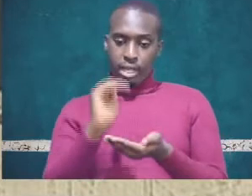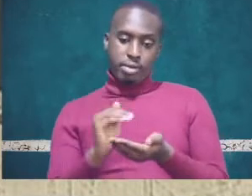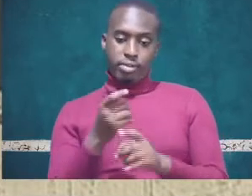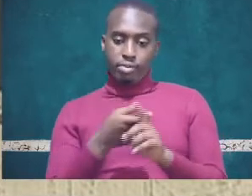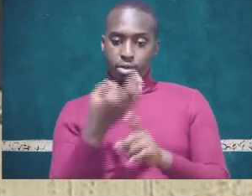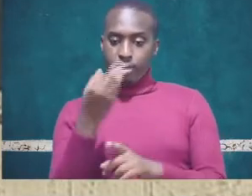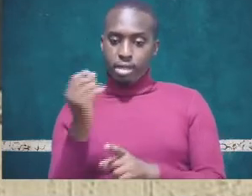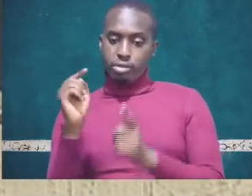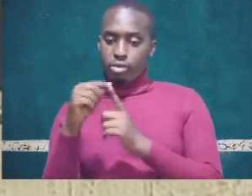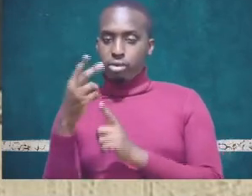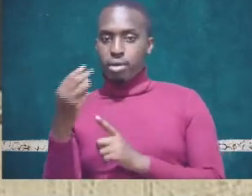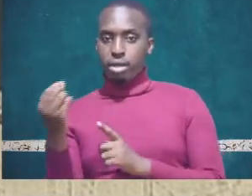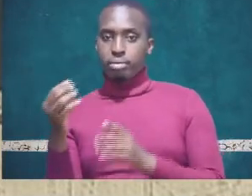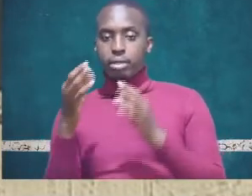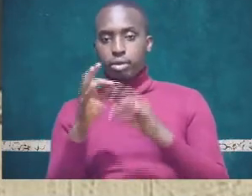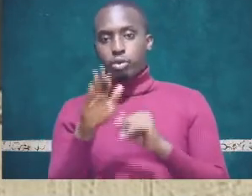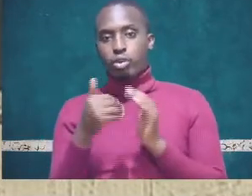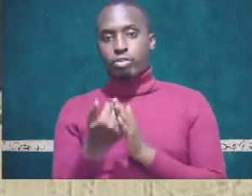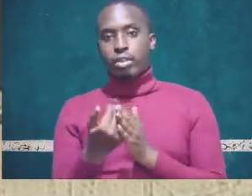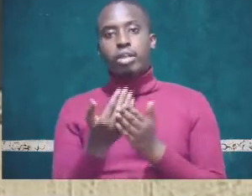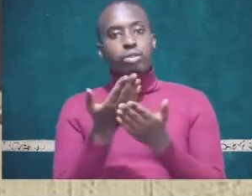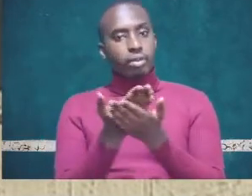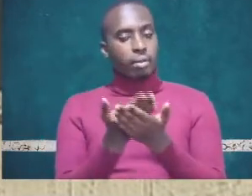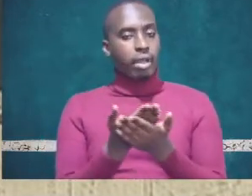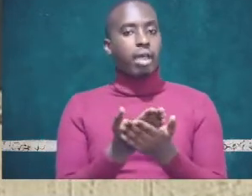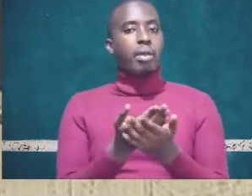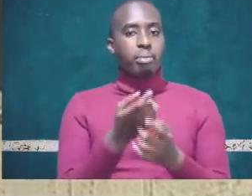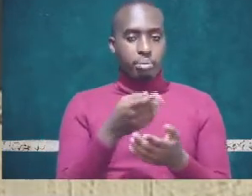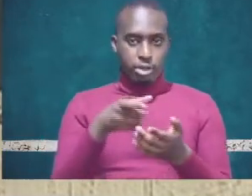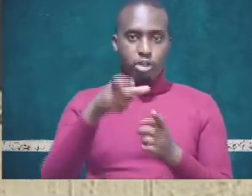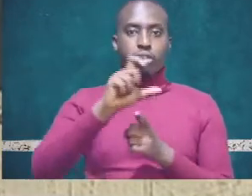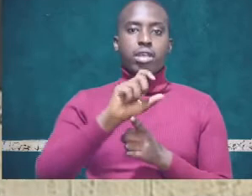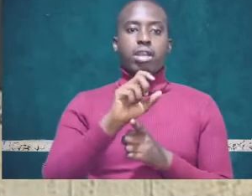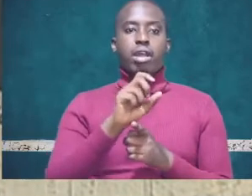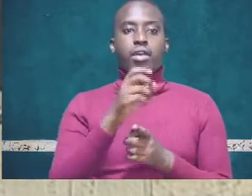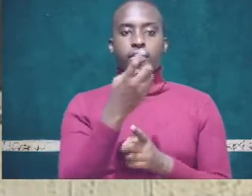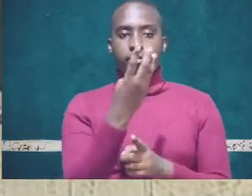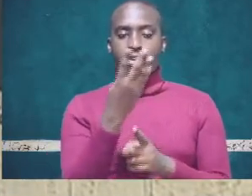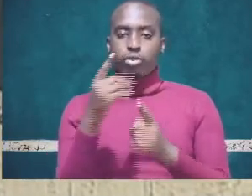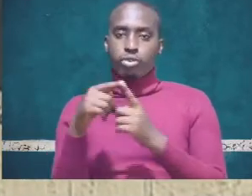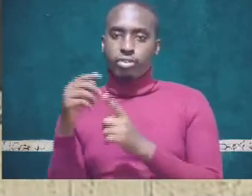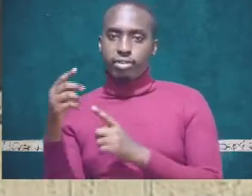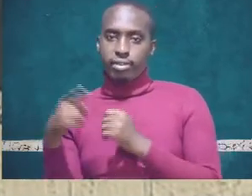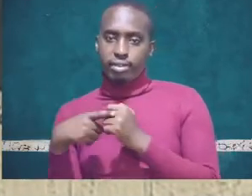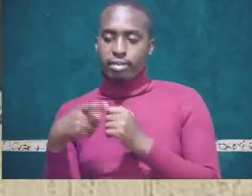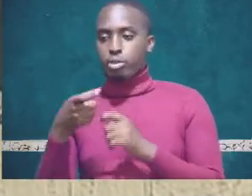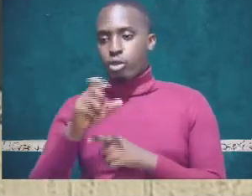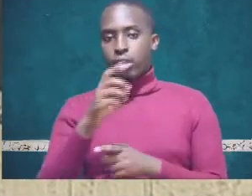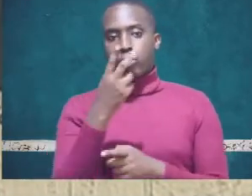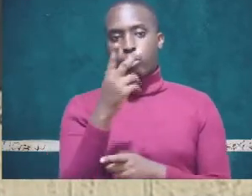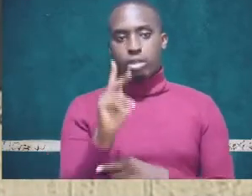to 200, then quantity demanded also increased from 4 to 6 by 2 units. By 2 units.